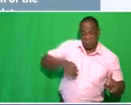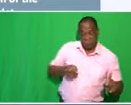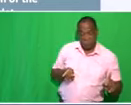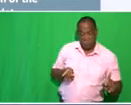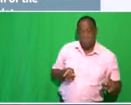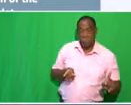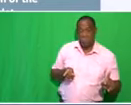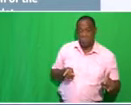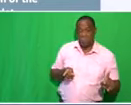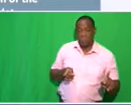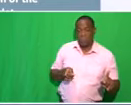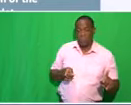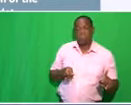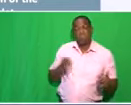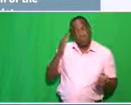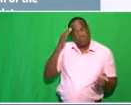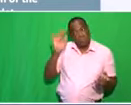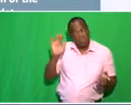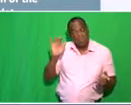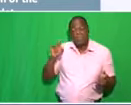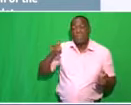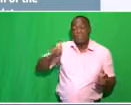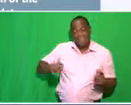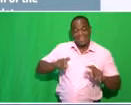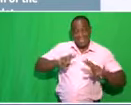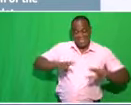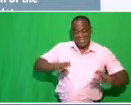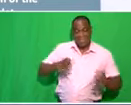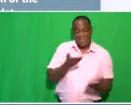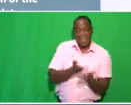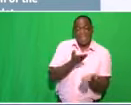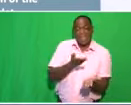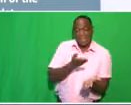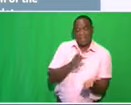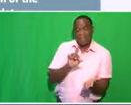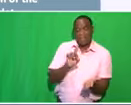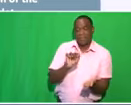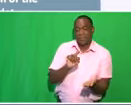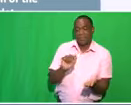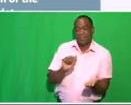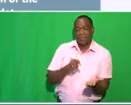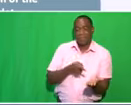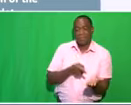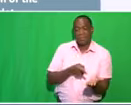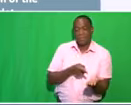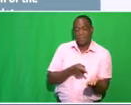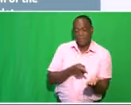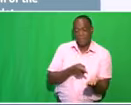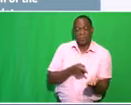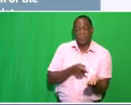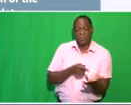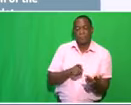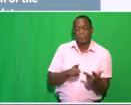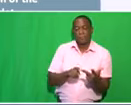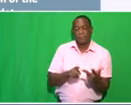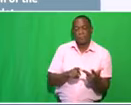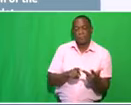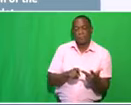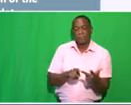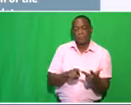is telling us and how we would address those concerns. The administrative law decisions